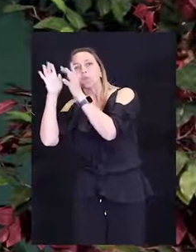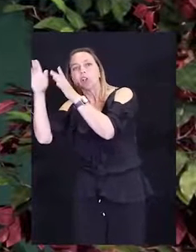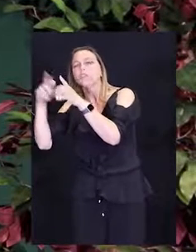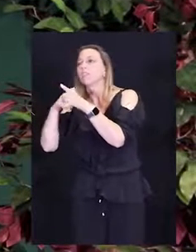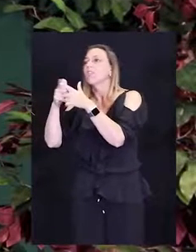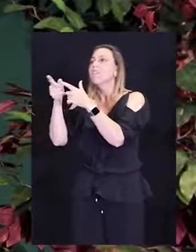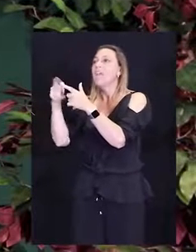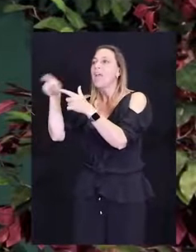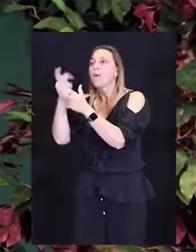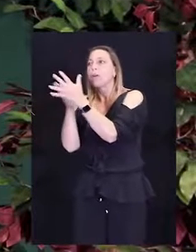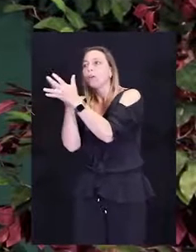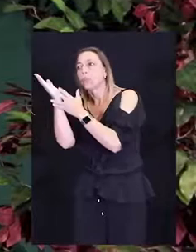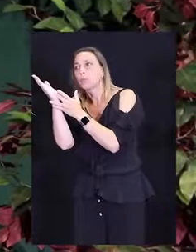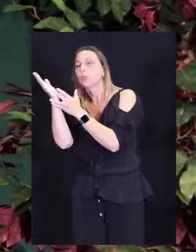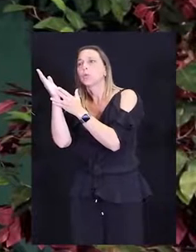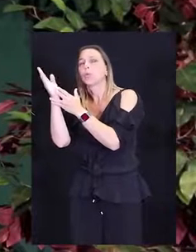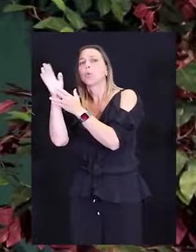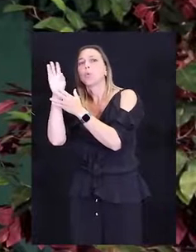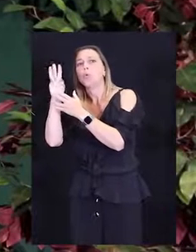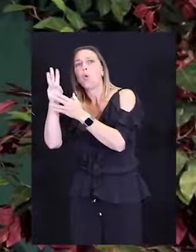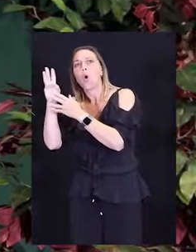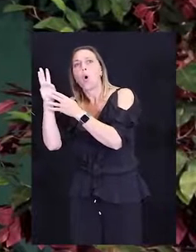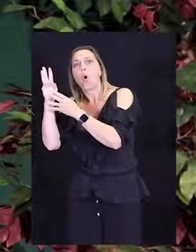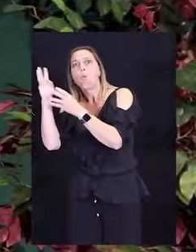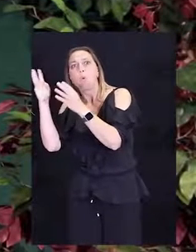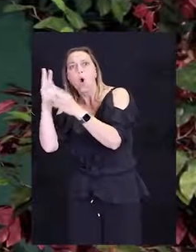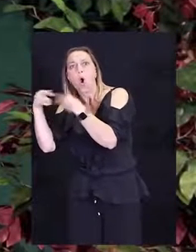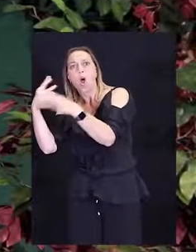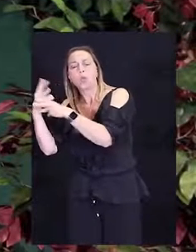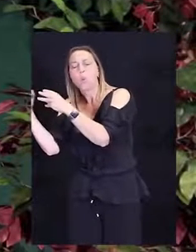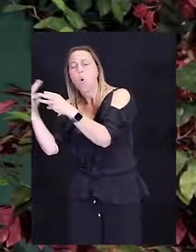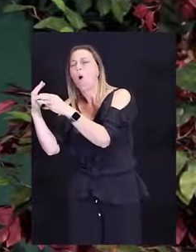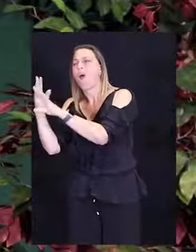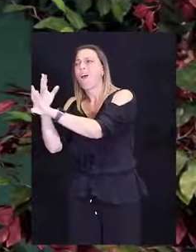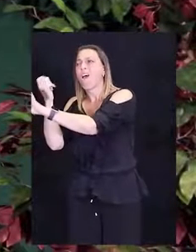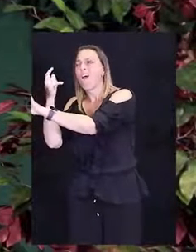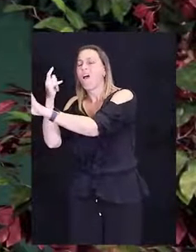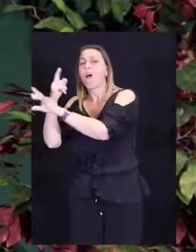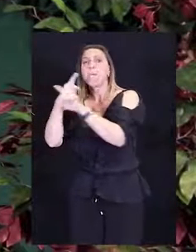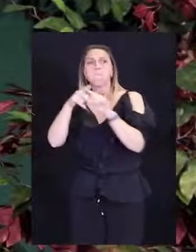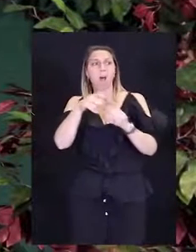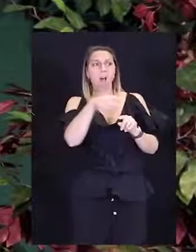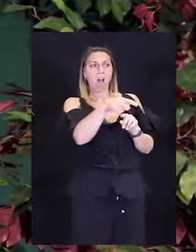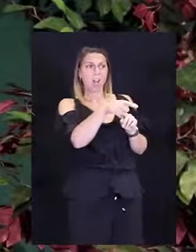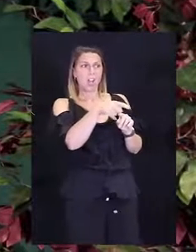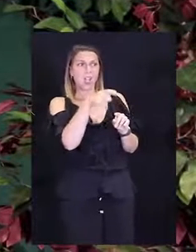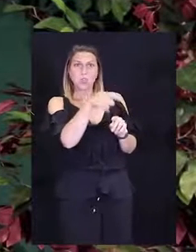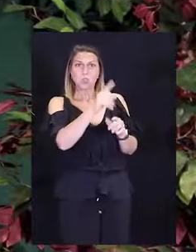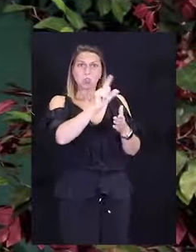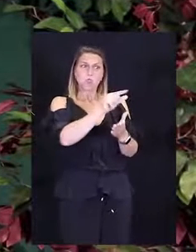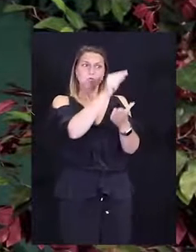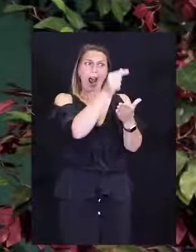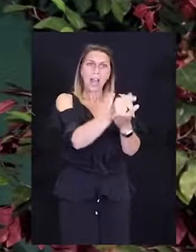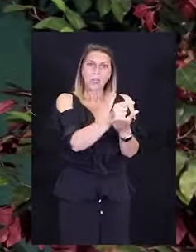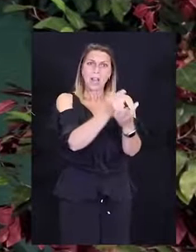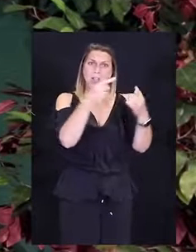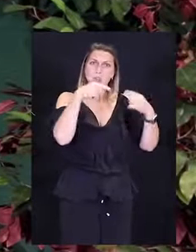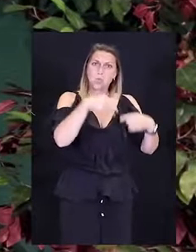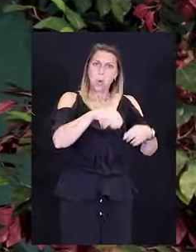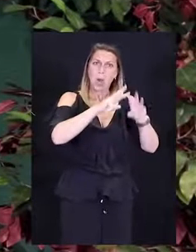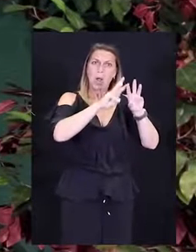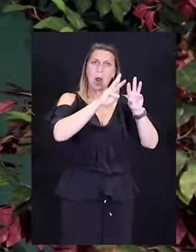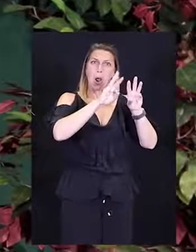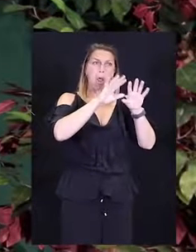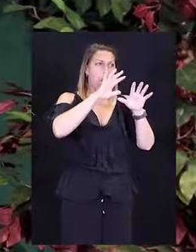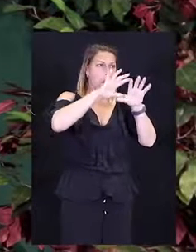but still, saying that you were a senior, you were in the senior class that graduated during a pandemic, is still pretty badass in its own